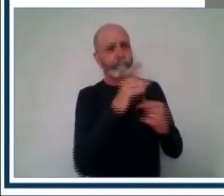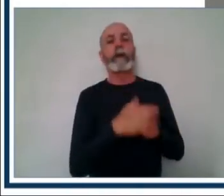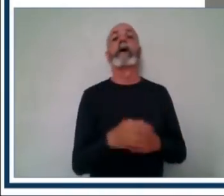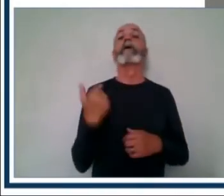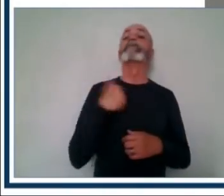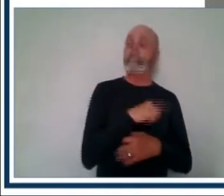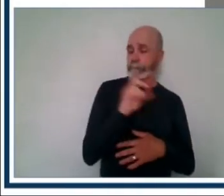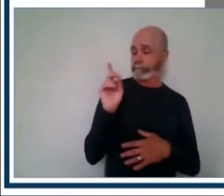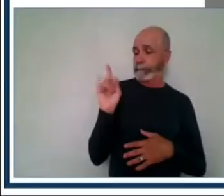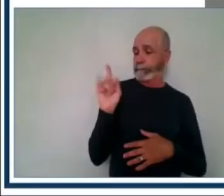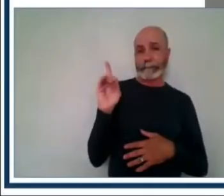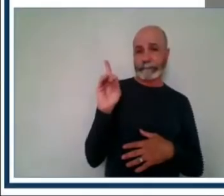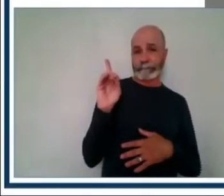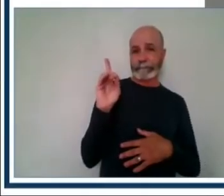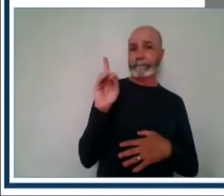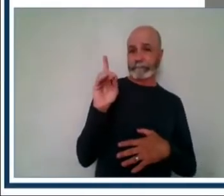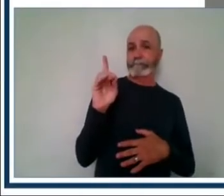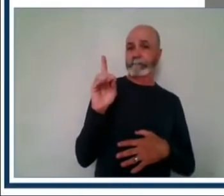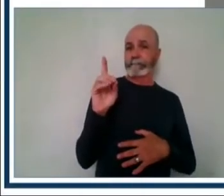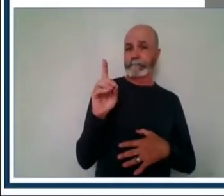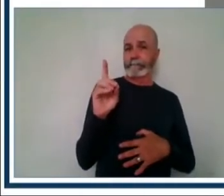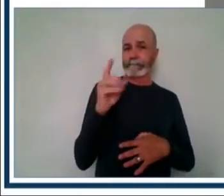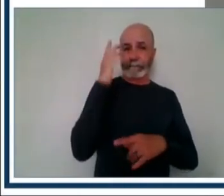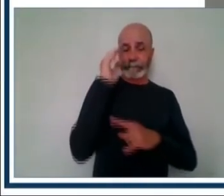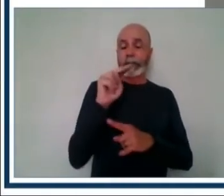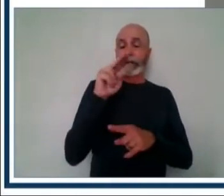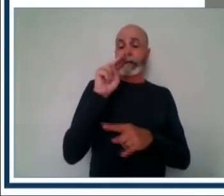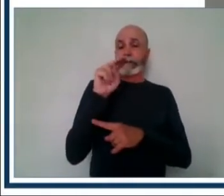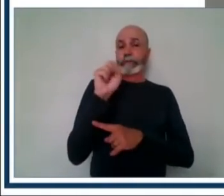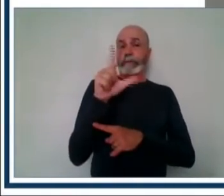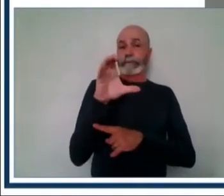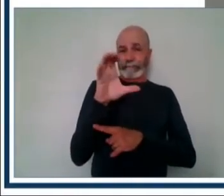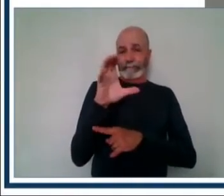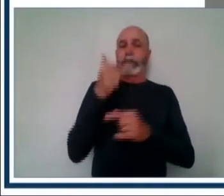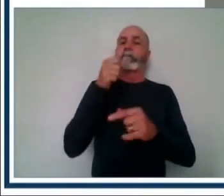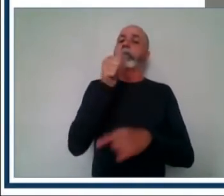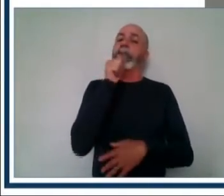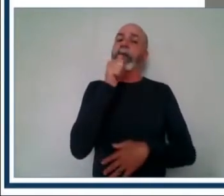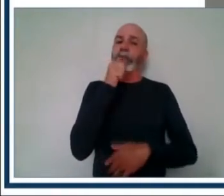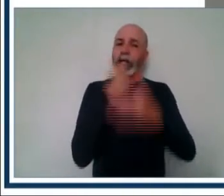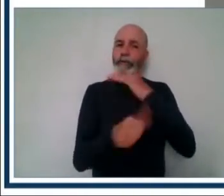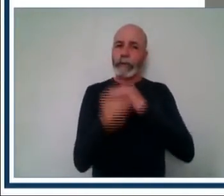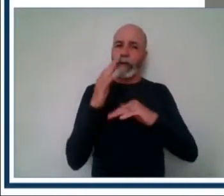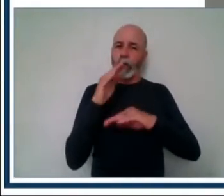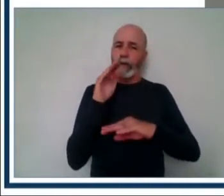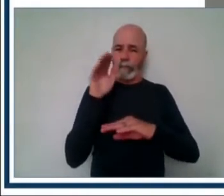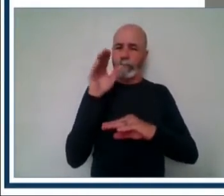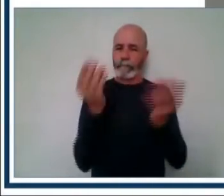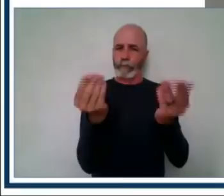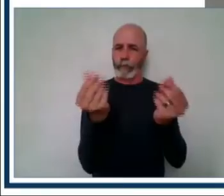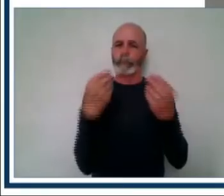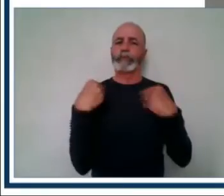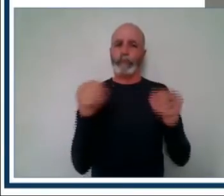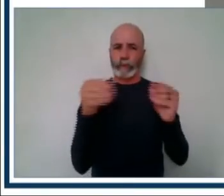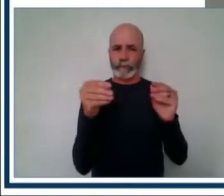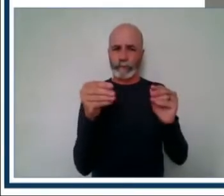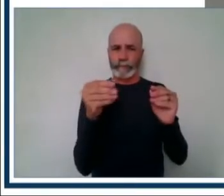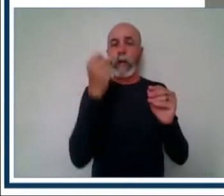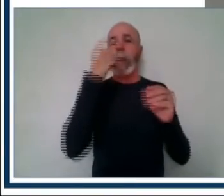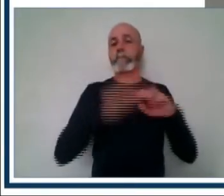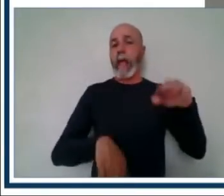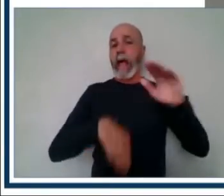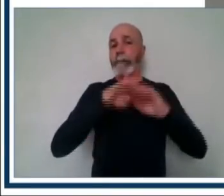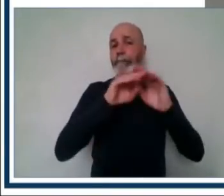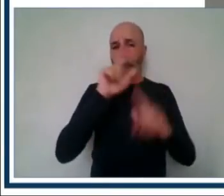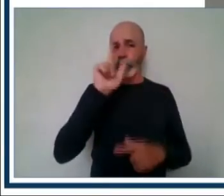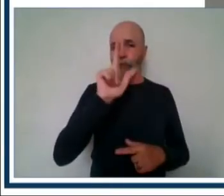ability as NSLC. People can come in 25% of their maximum capacity for